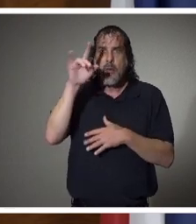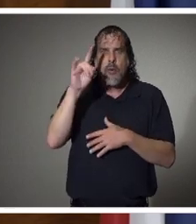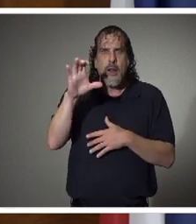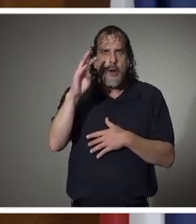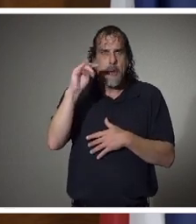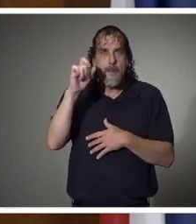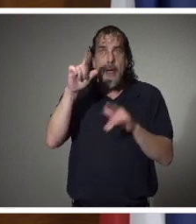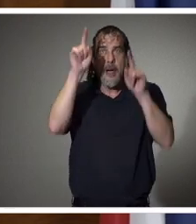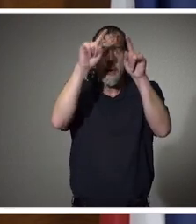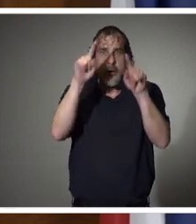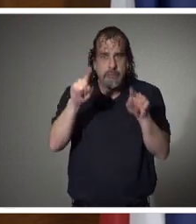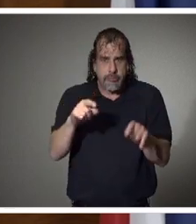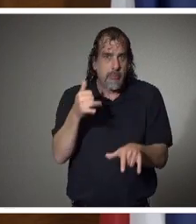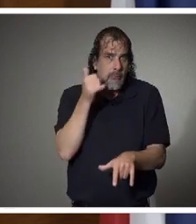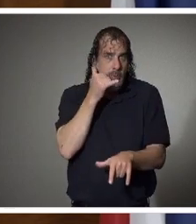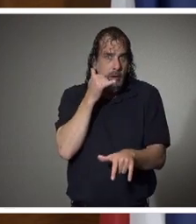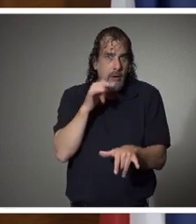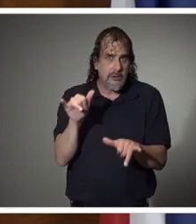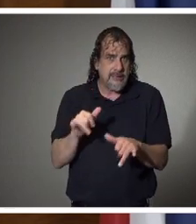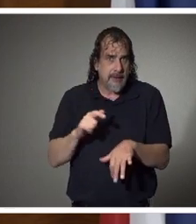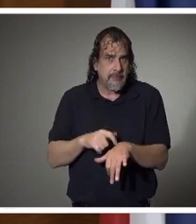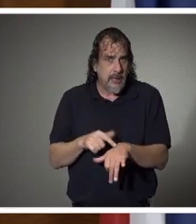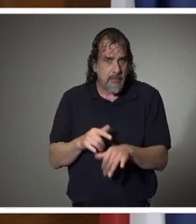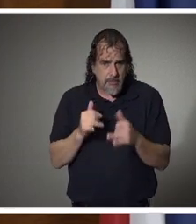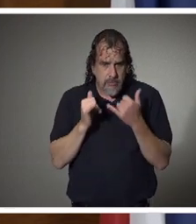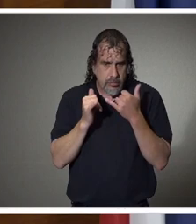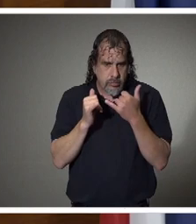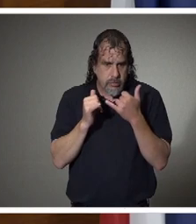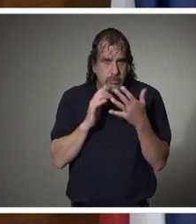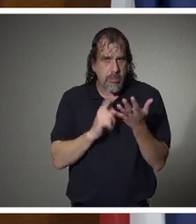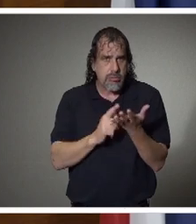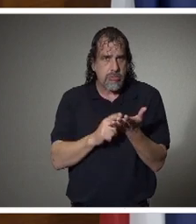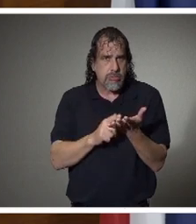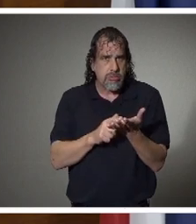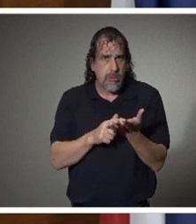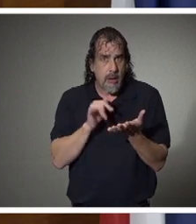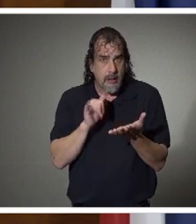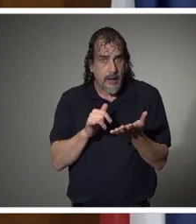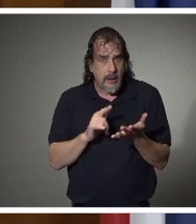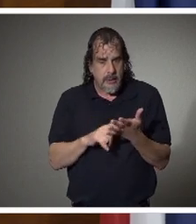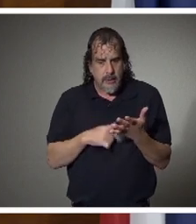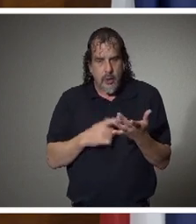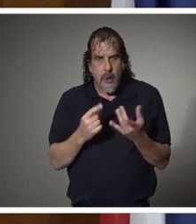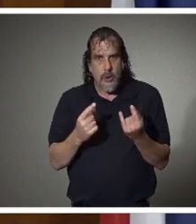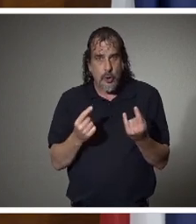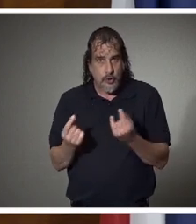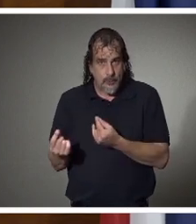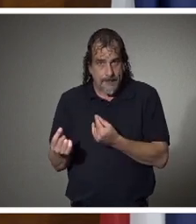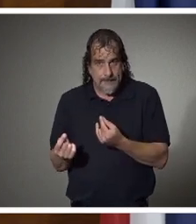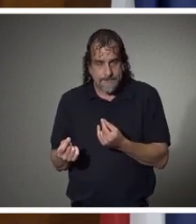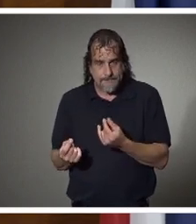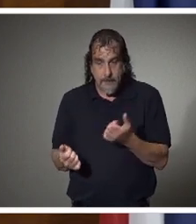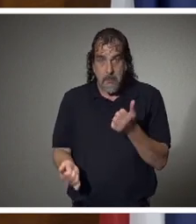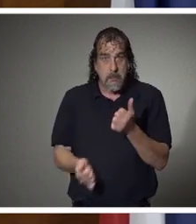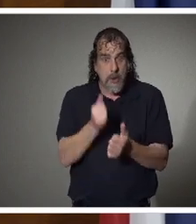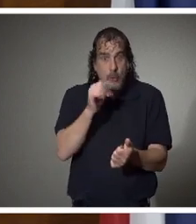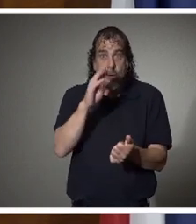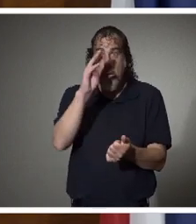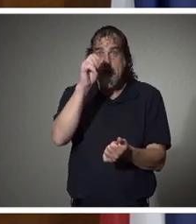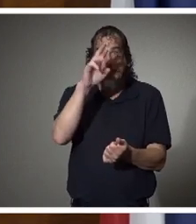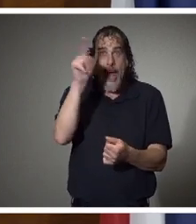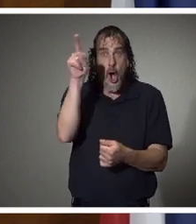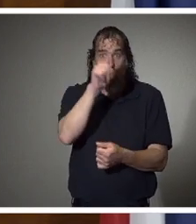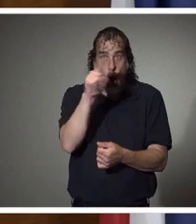line, and in outlining what we are doing, the vast majority of mayors